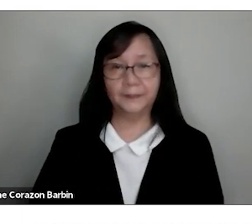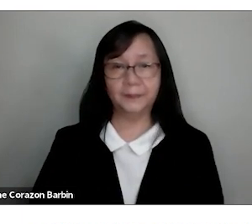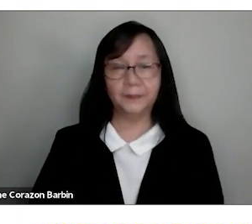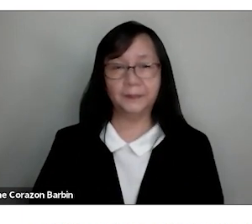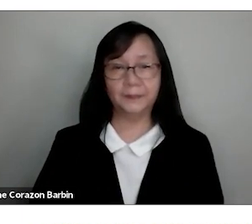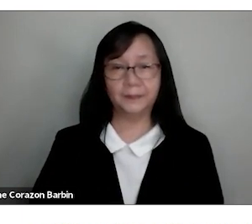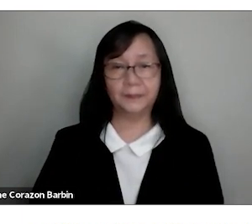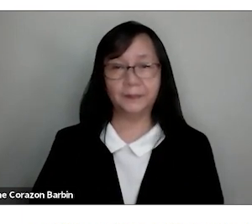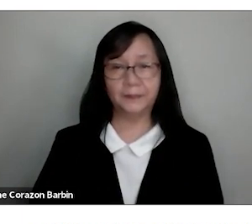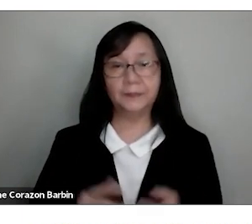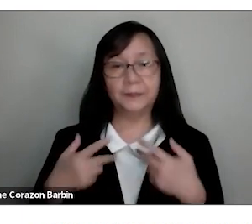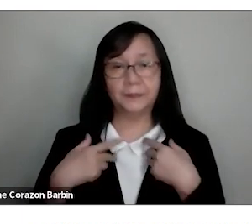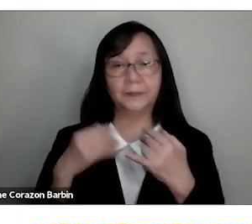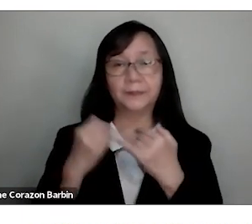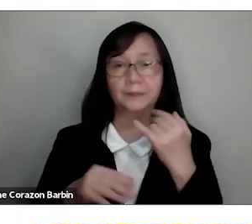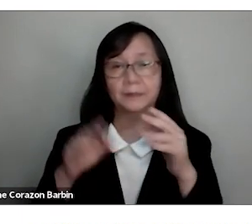I think I still have the last slide.